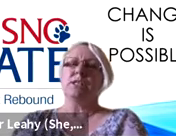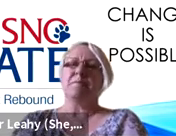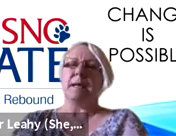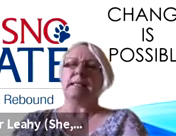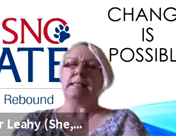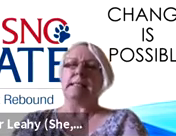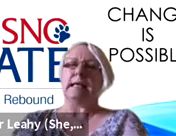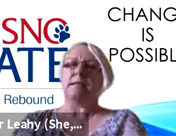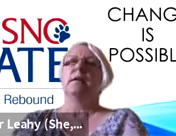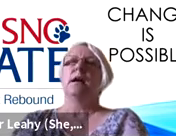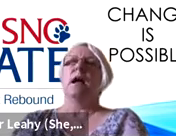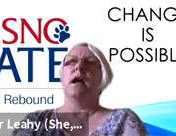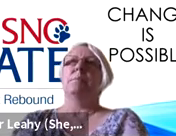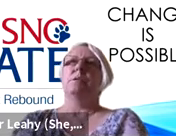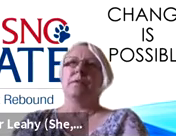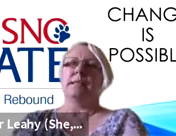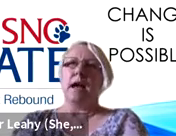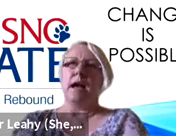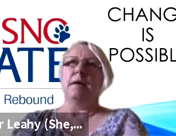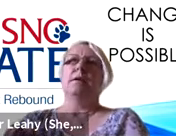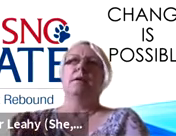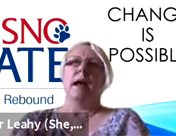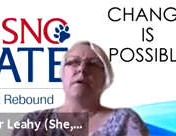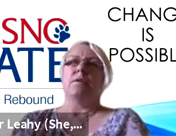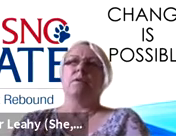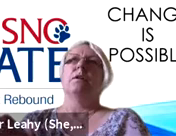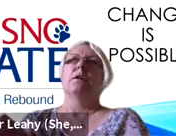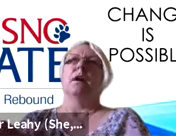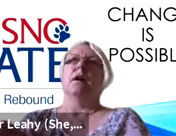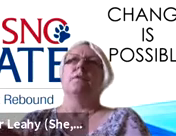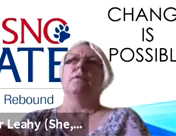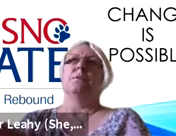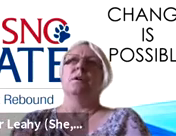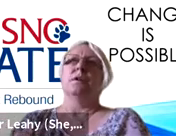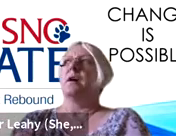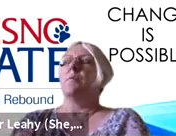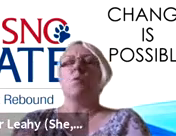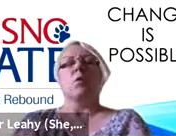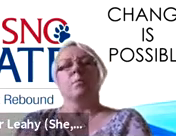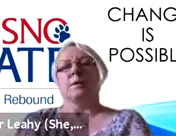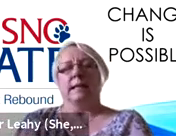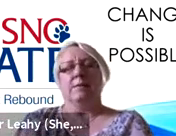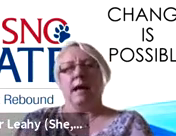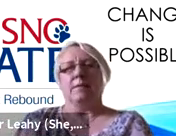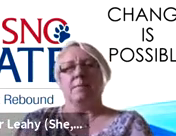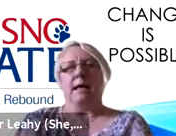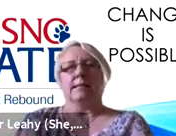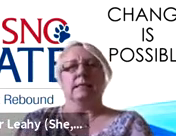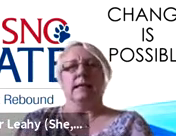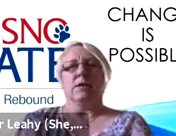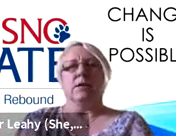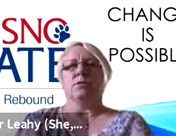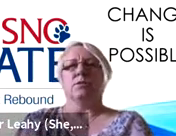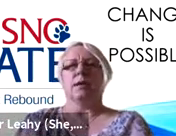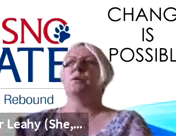Some changes have been made since then. So at the time, however, there was a moral board that he would have to pass,